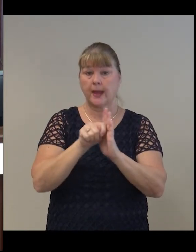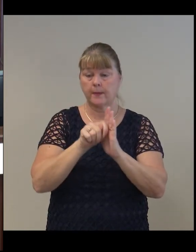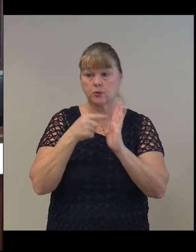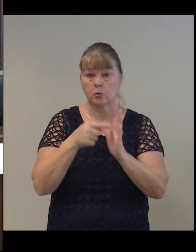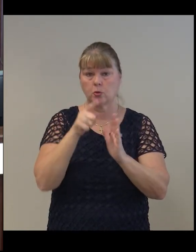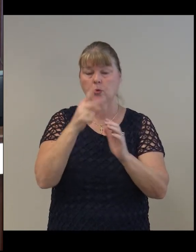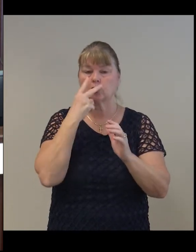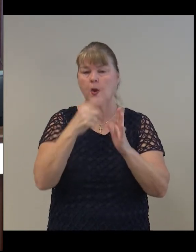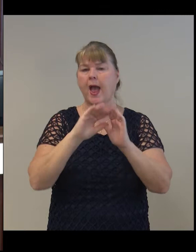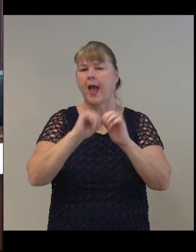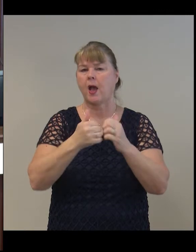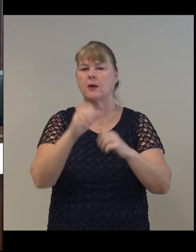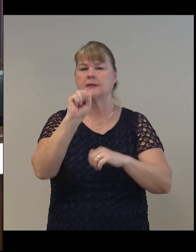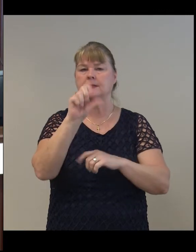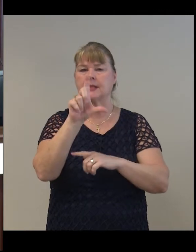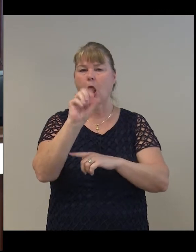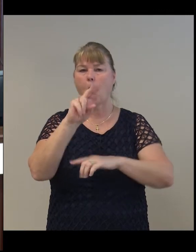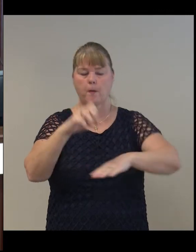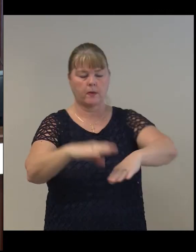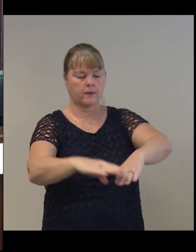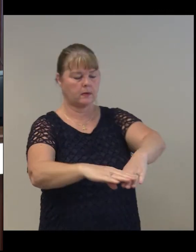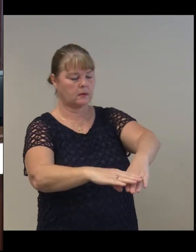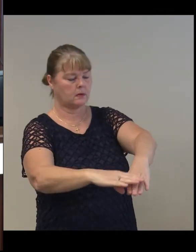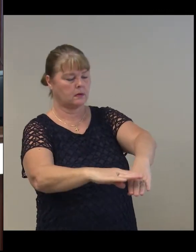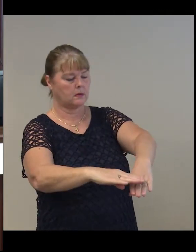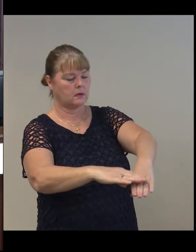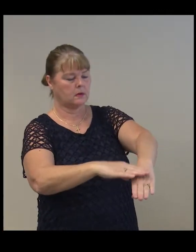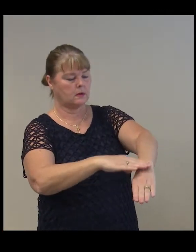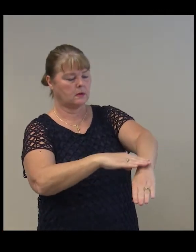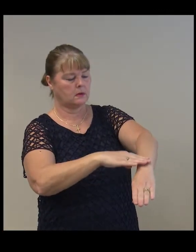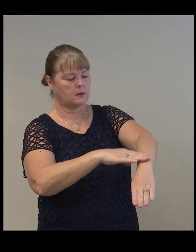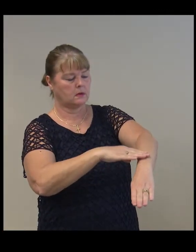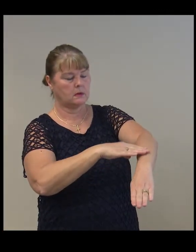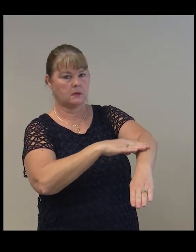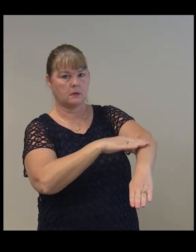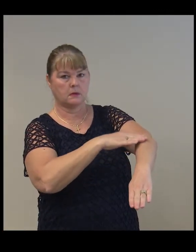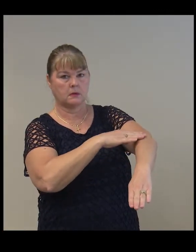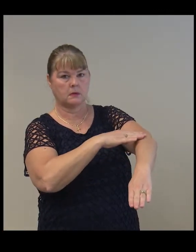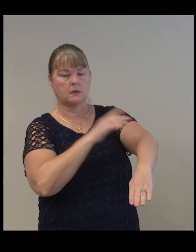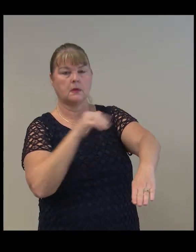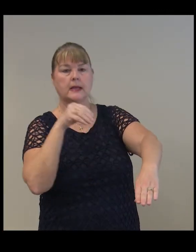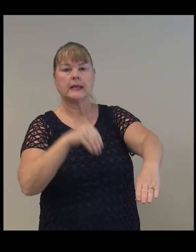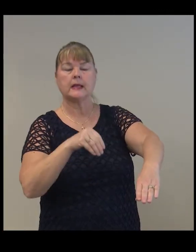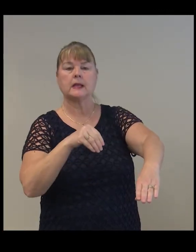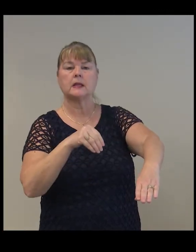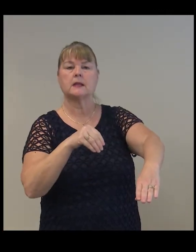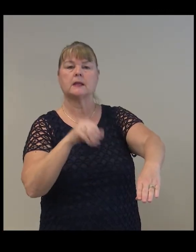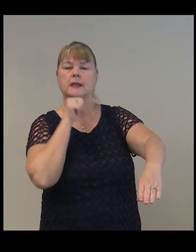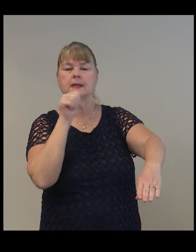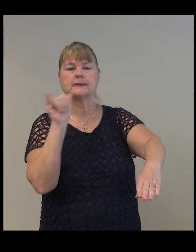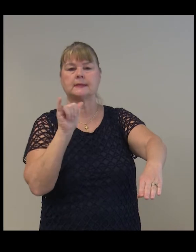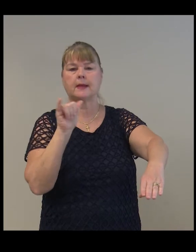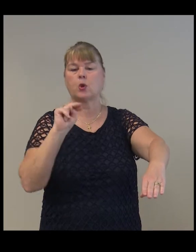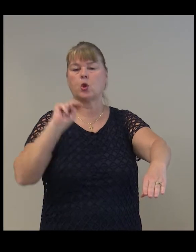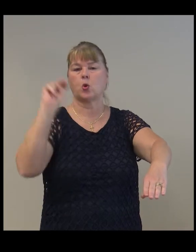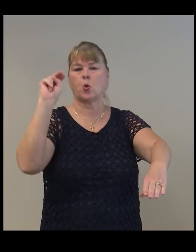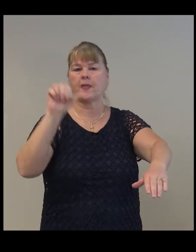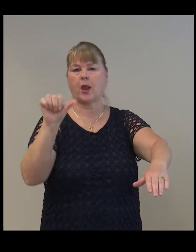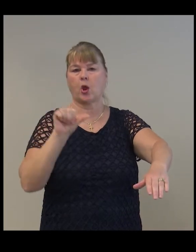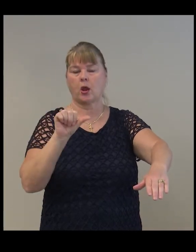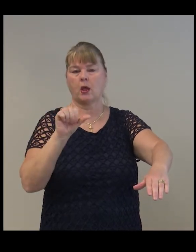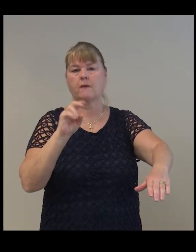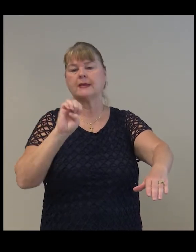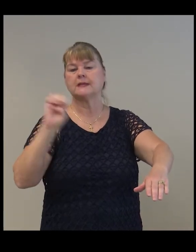this is our slope here. It's a very gradual slope. Unlike in the northern areas of the